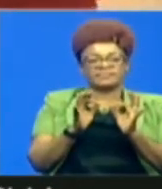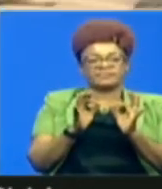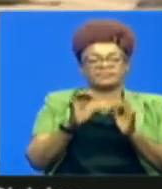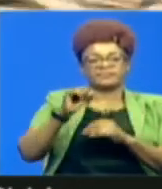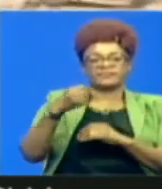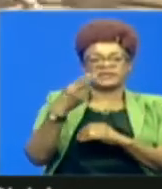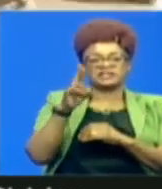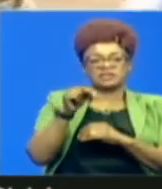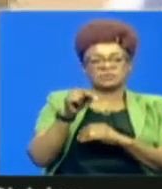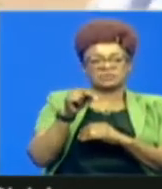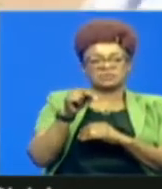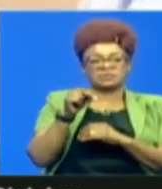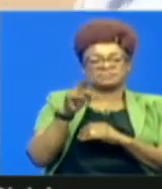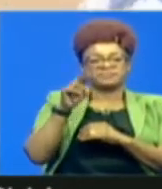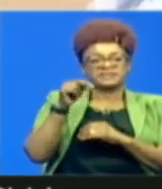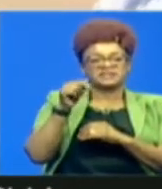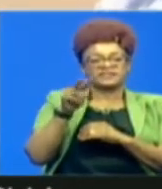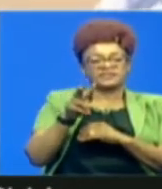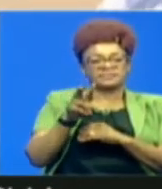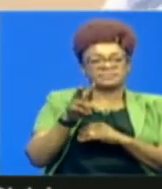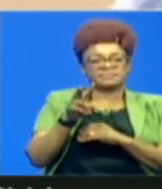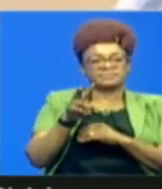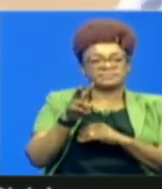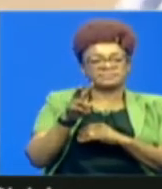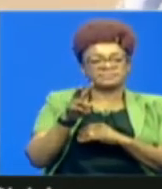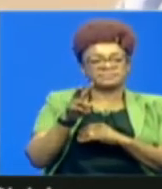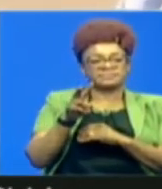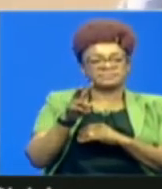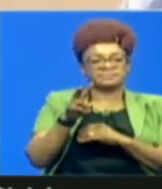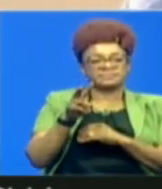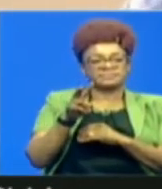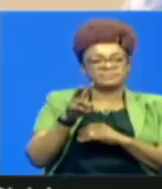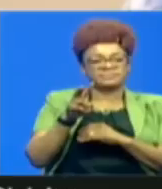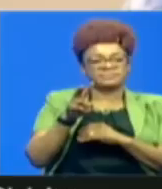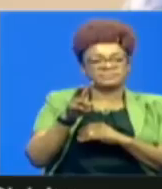Sharon Baranga, NTV.